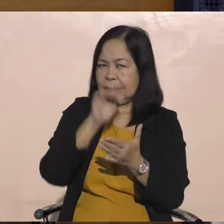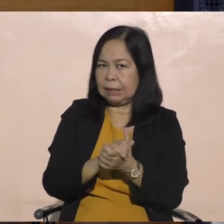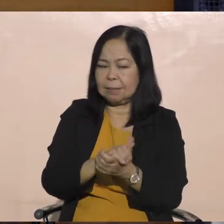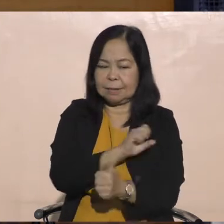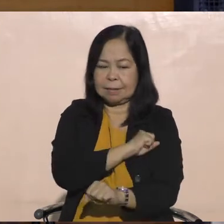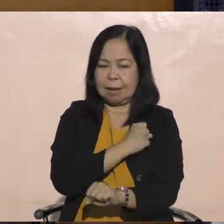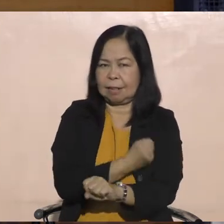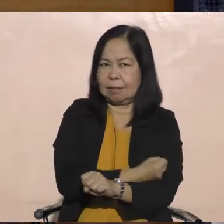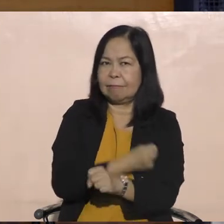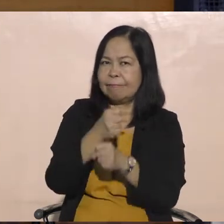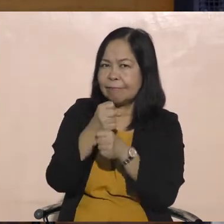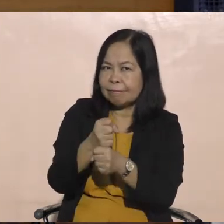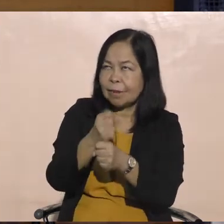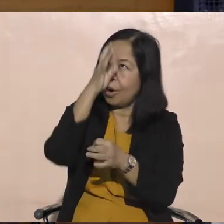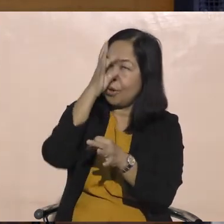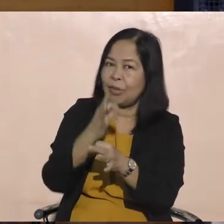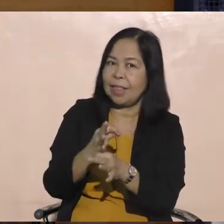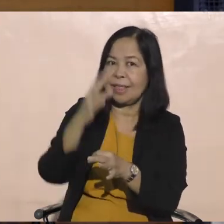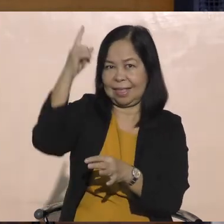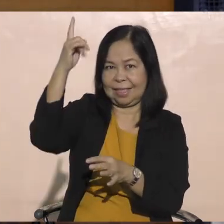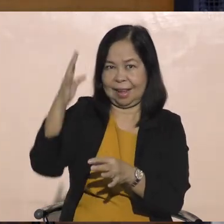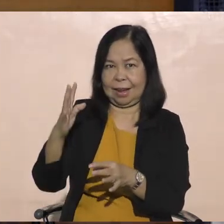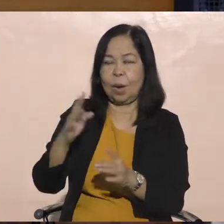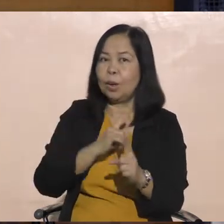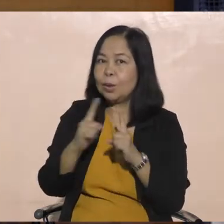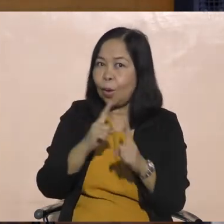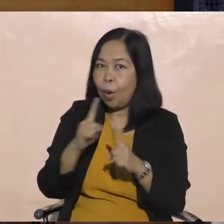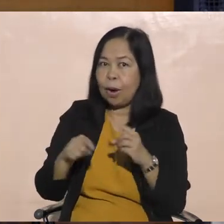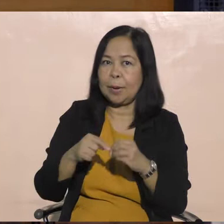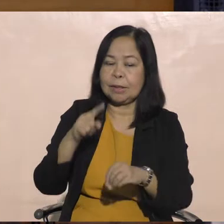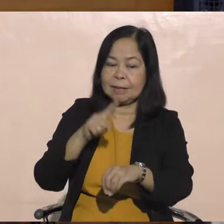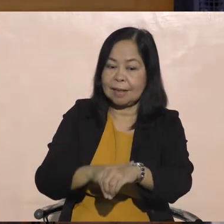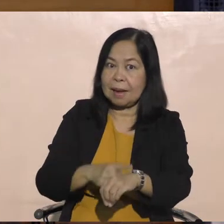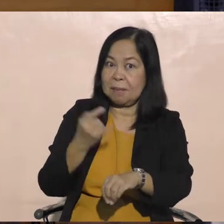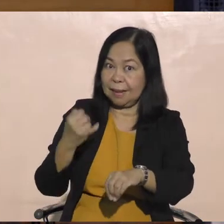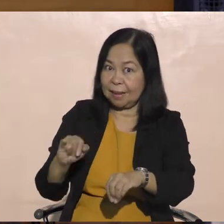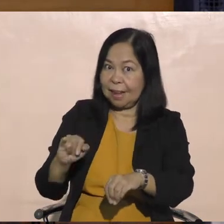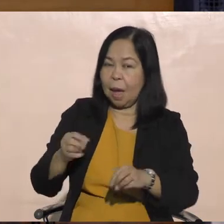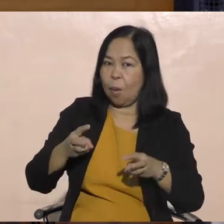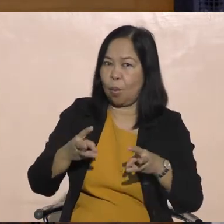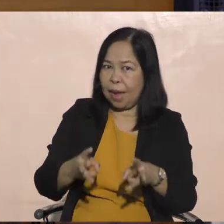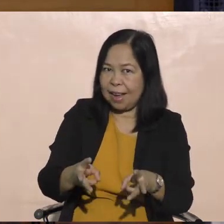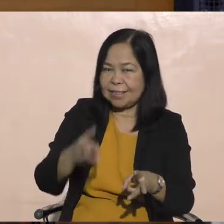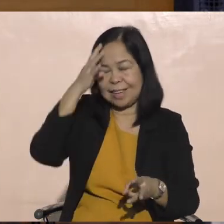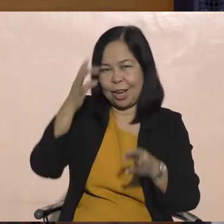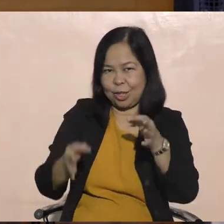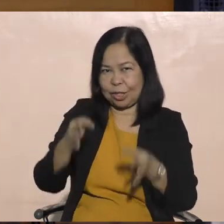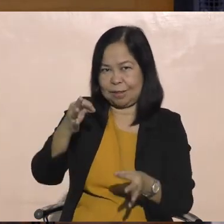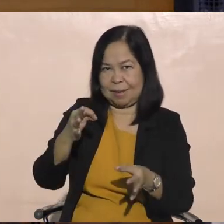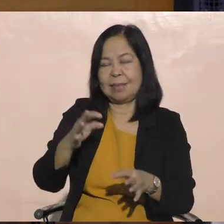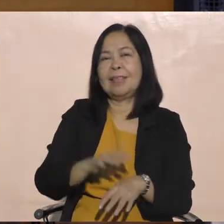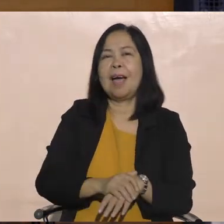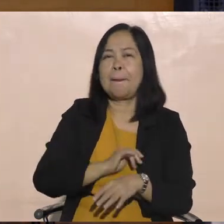in God, and we are to talk about His timing, His ways, and His judgment. For I believe God